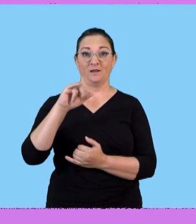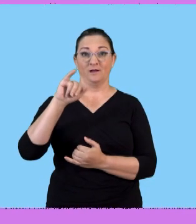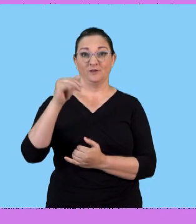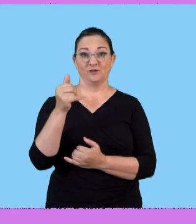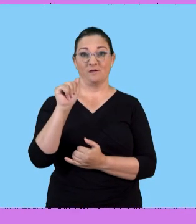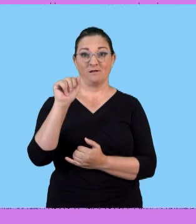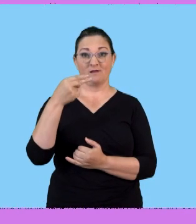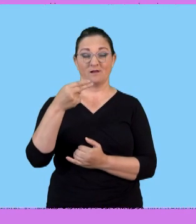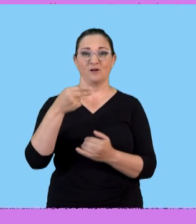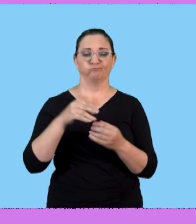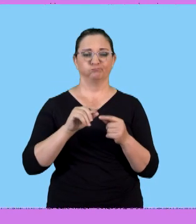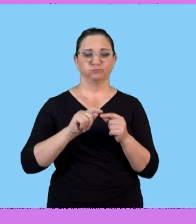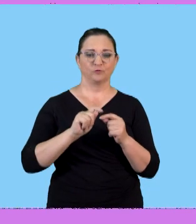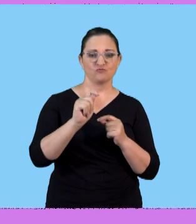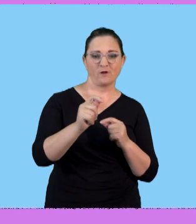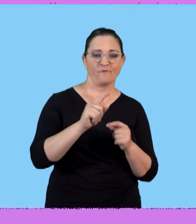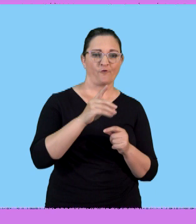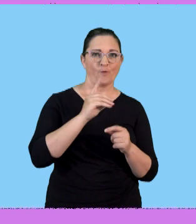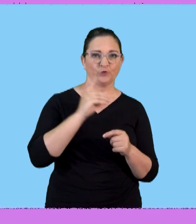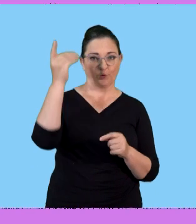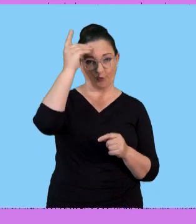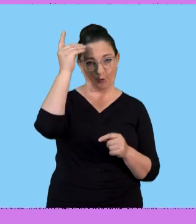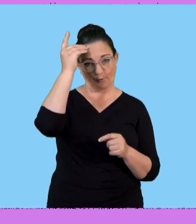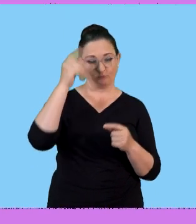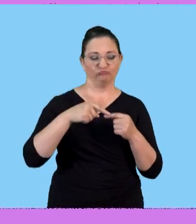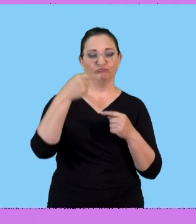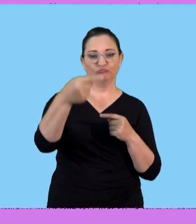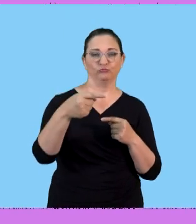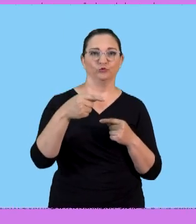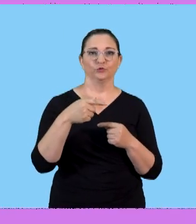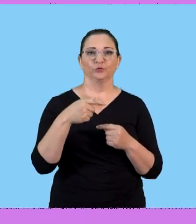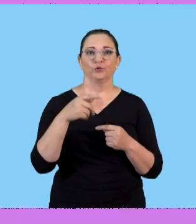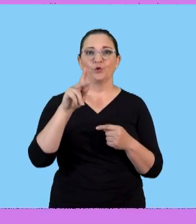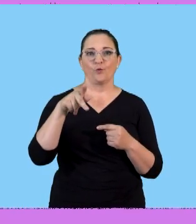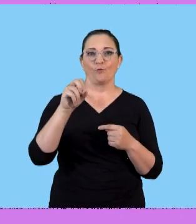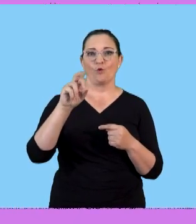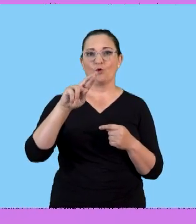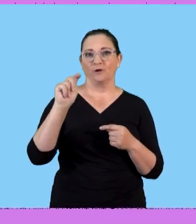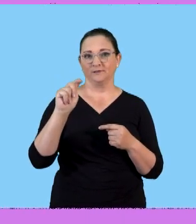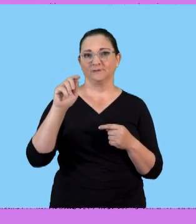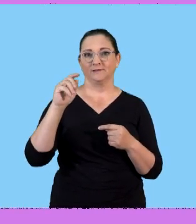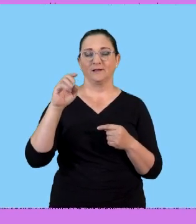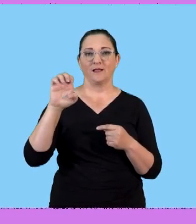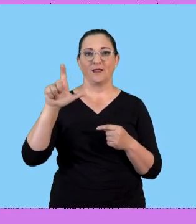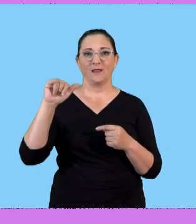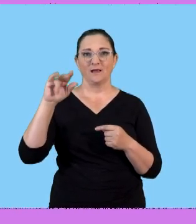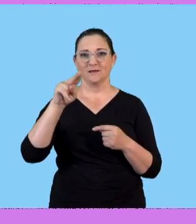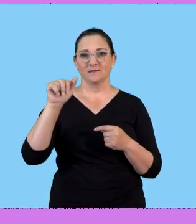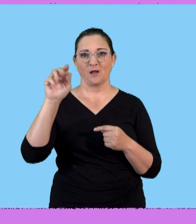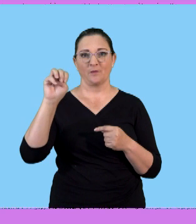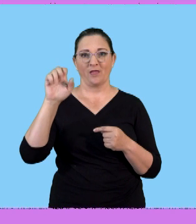traveling from Durban to Port Elizabeth to visit family. Alongside is the strip route map of Port Elizabeth to